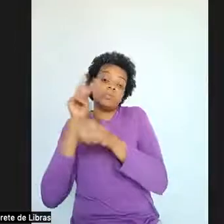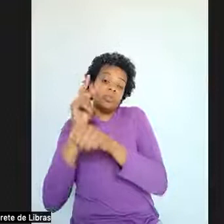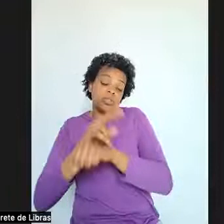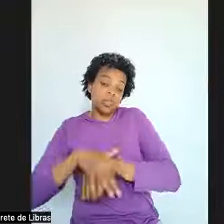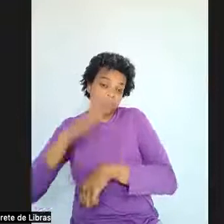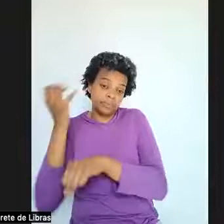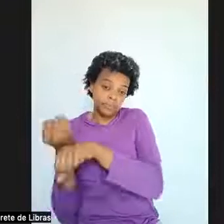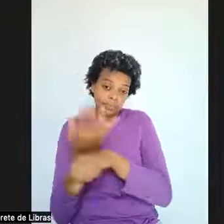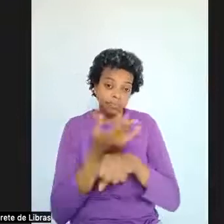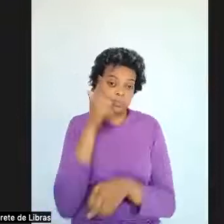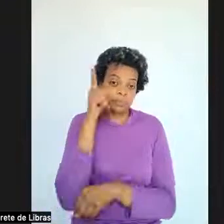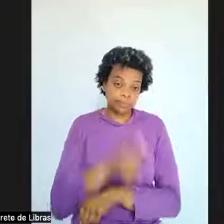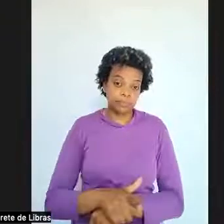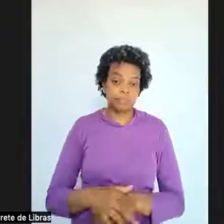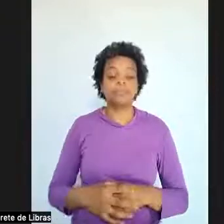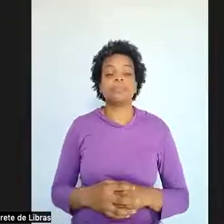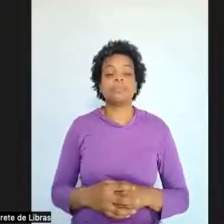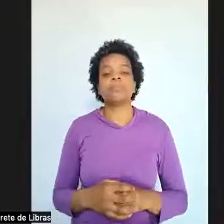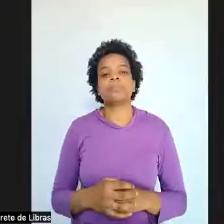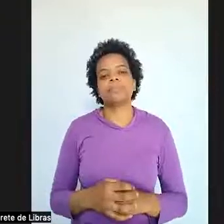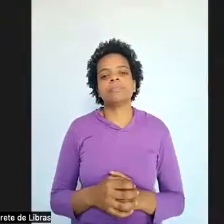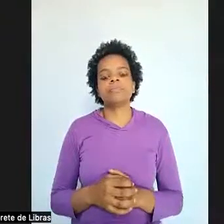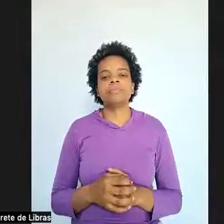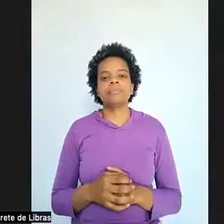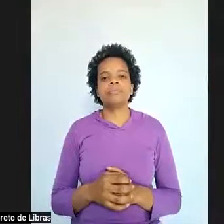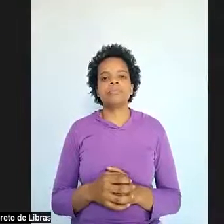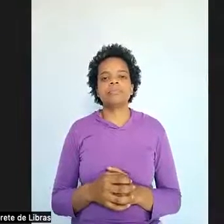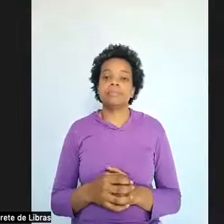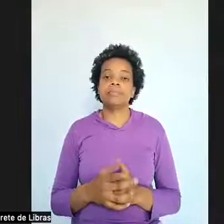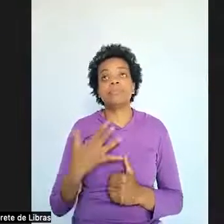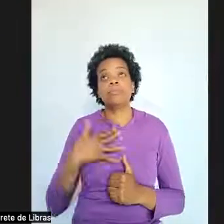all protected more whales.